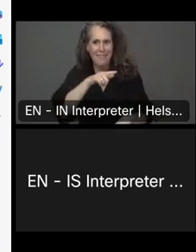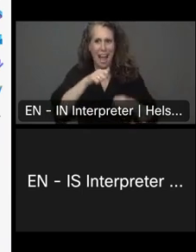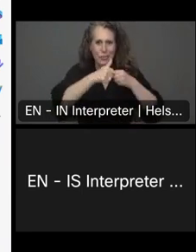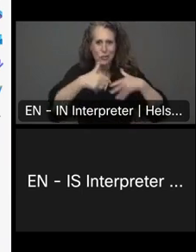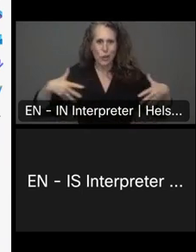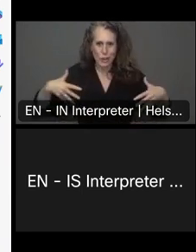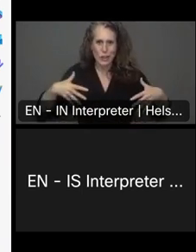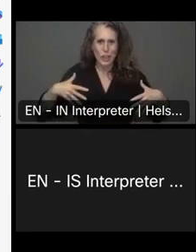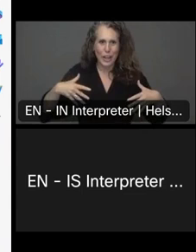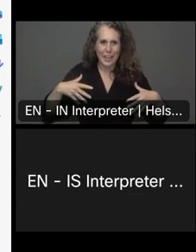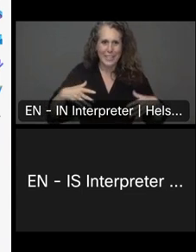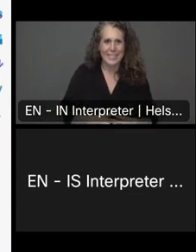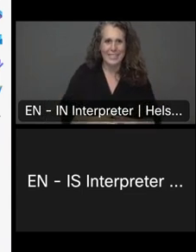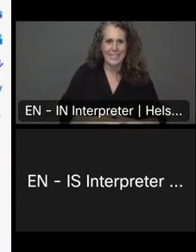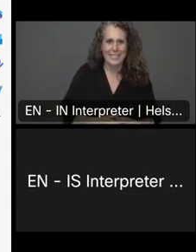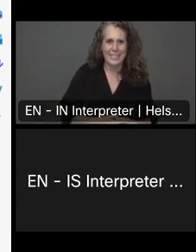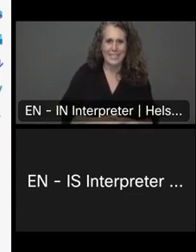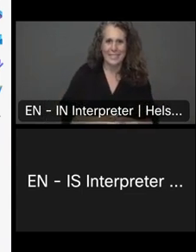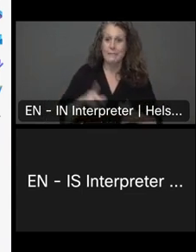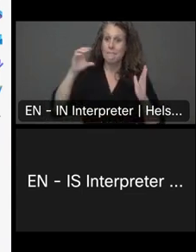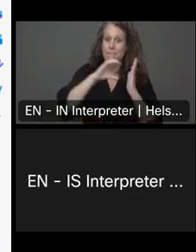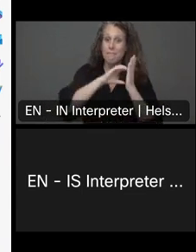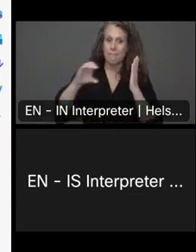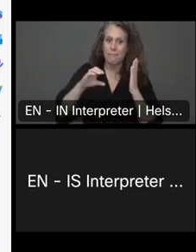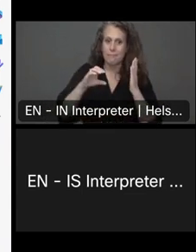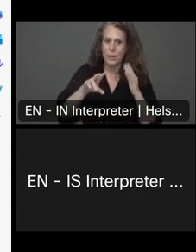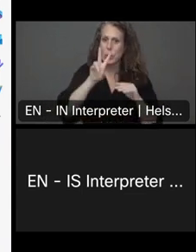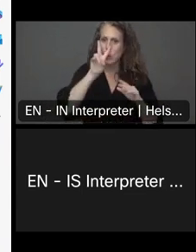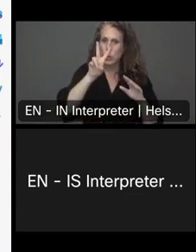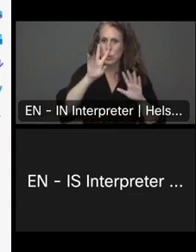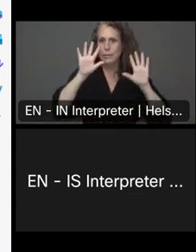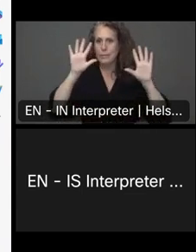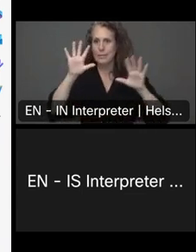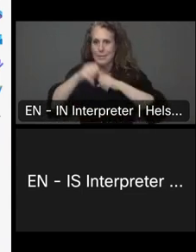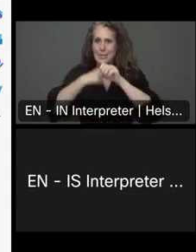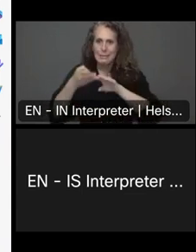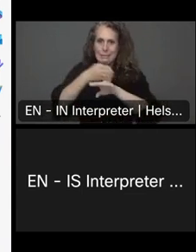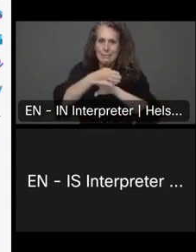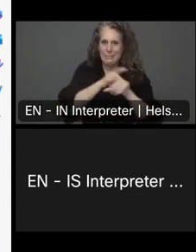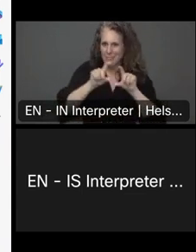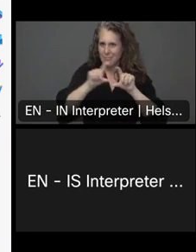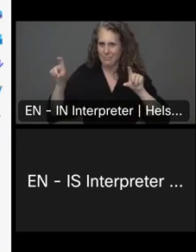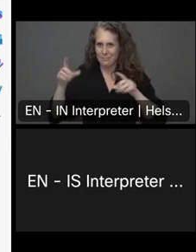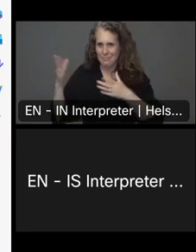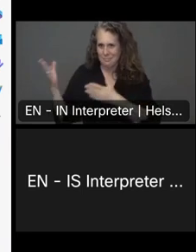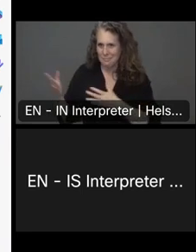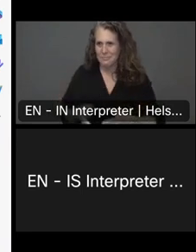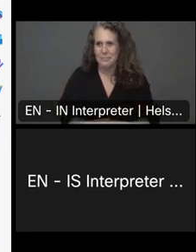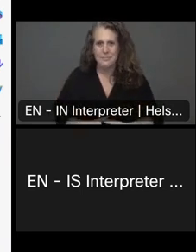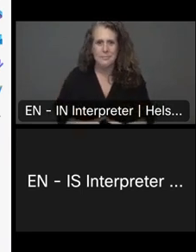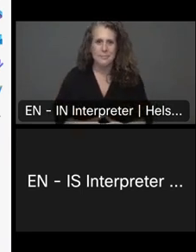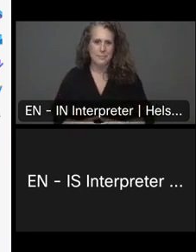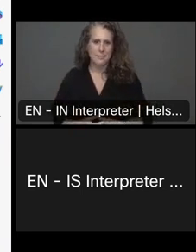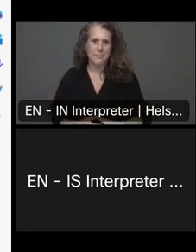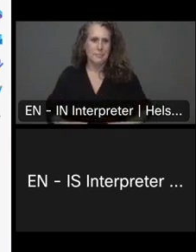of this idiom in English is proof that there is something in it congenial to the English, that is the British